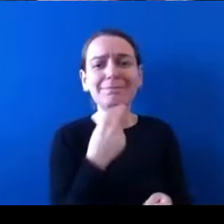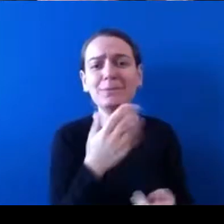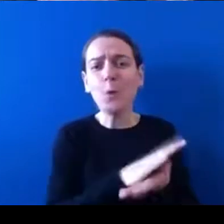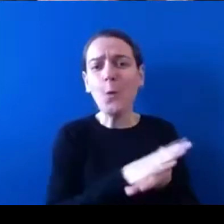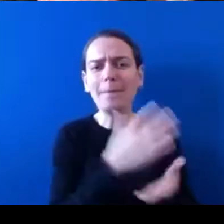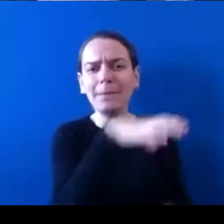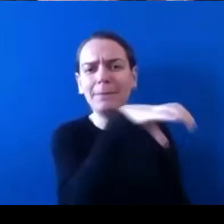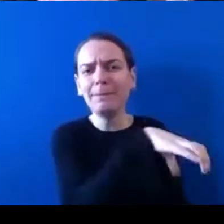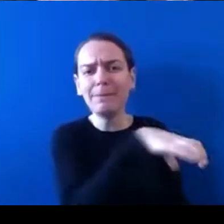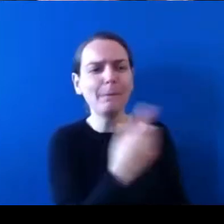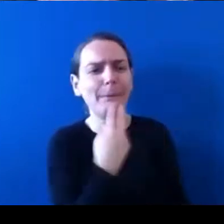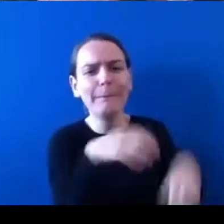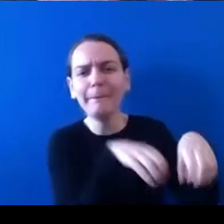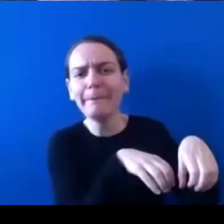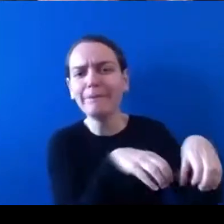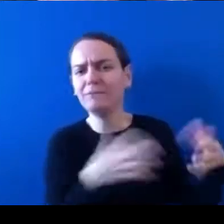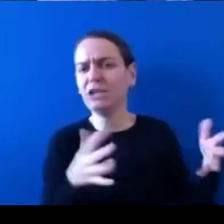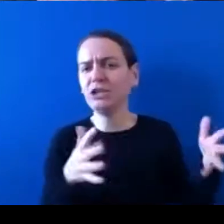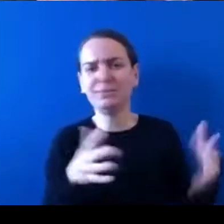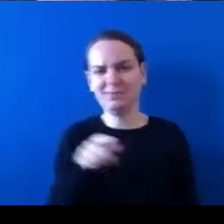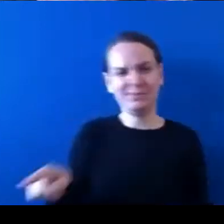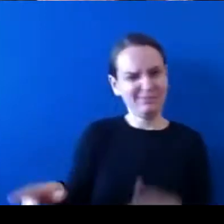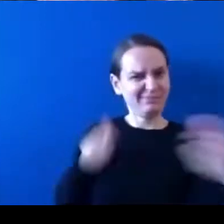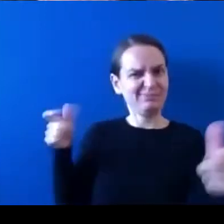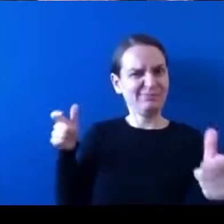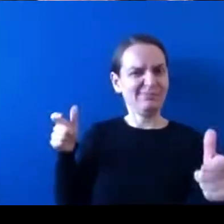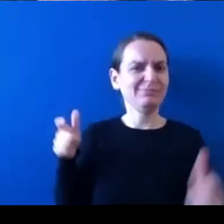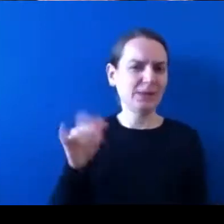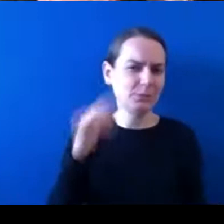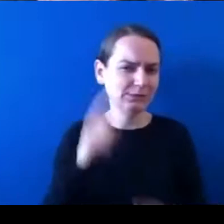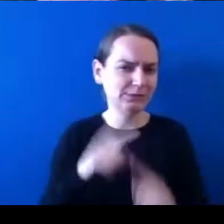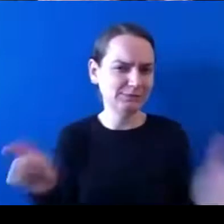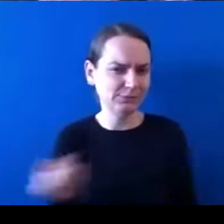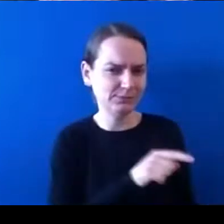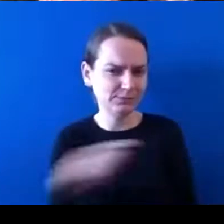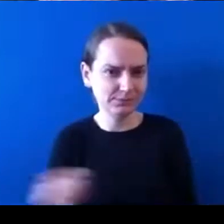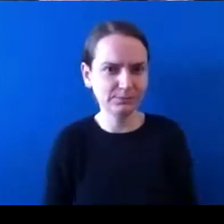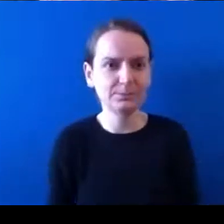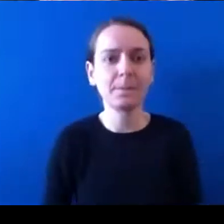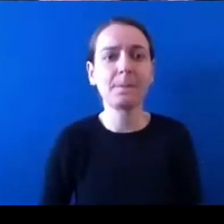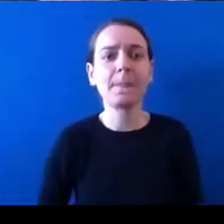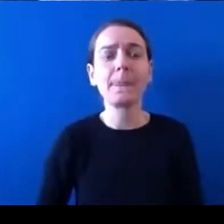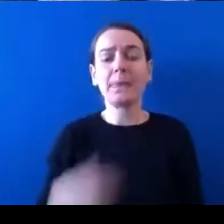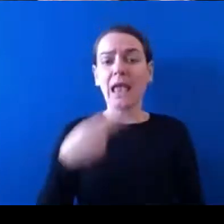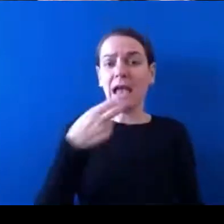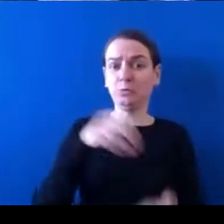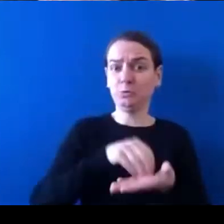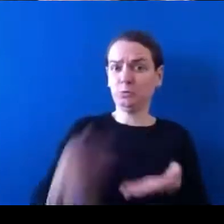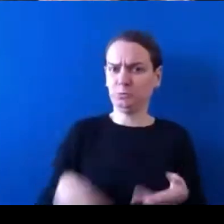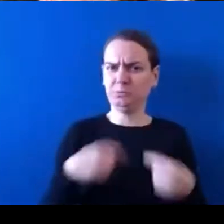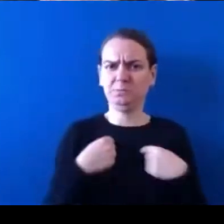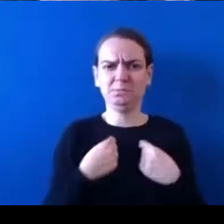Know how and when to decline help. We had an incident with a college student, a freshman.